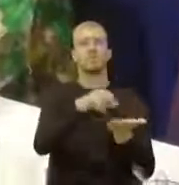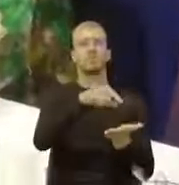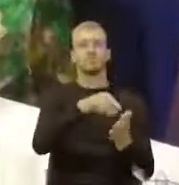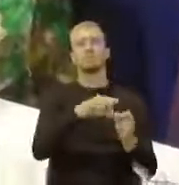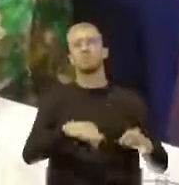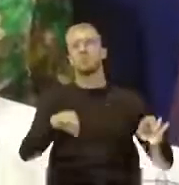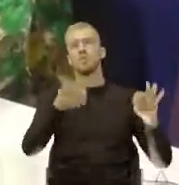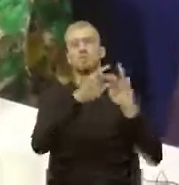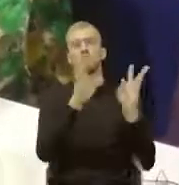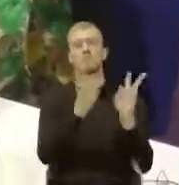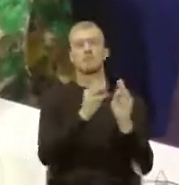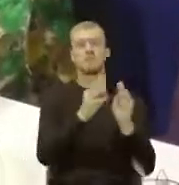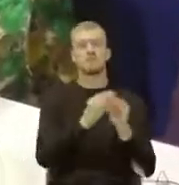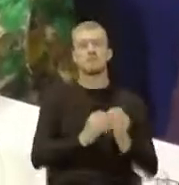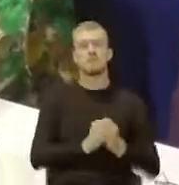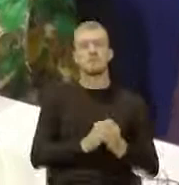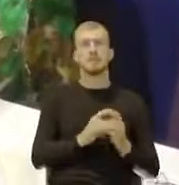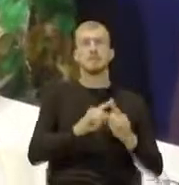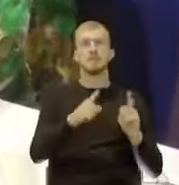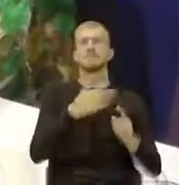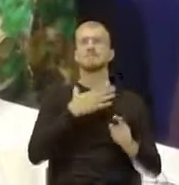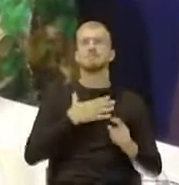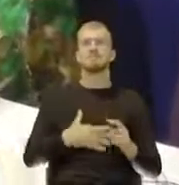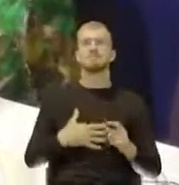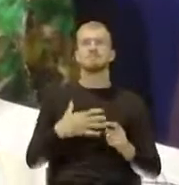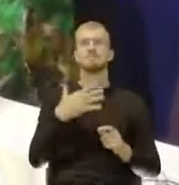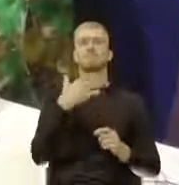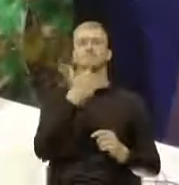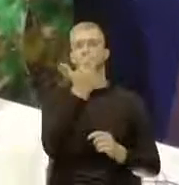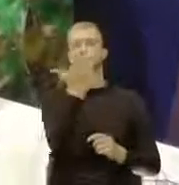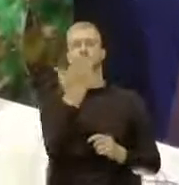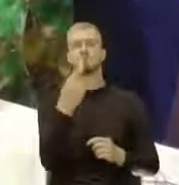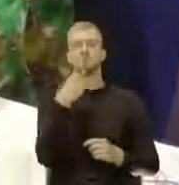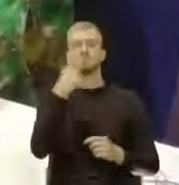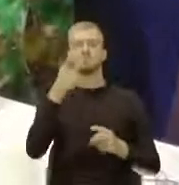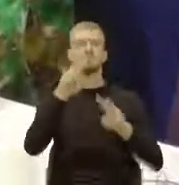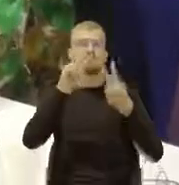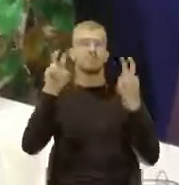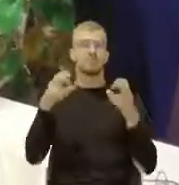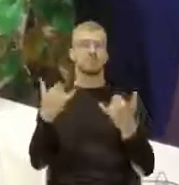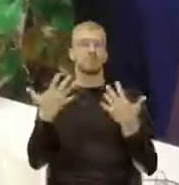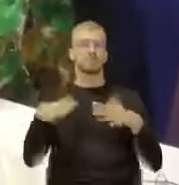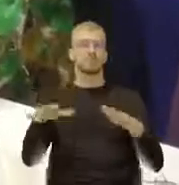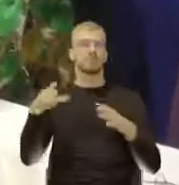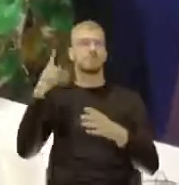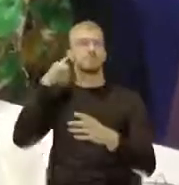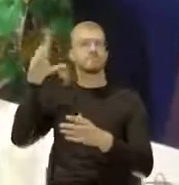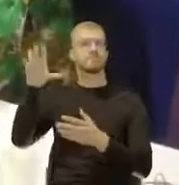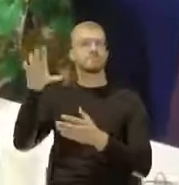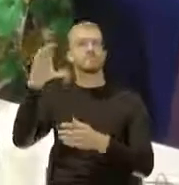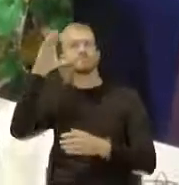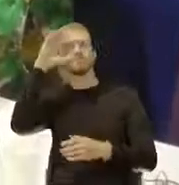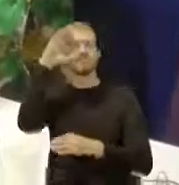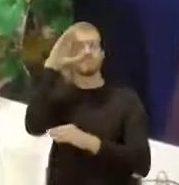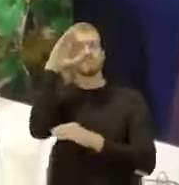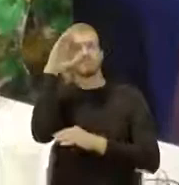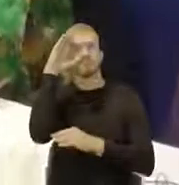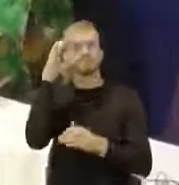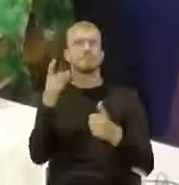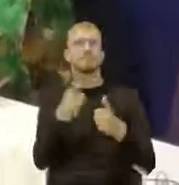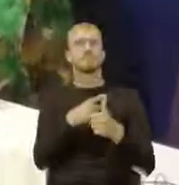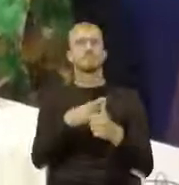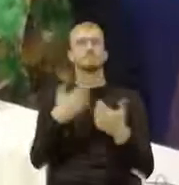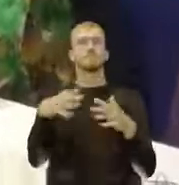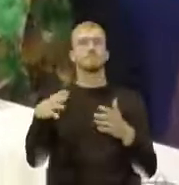five big things that I heard today. First, we talk about local and regional governments, but obviously not